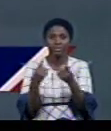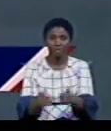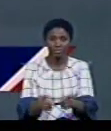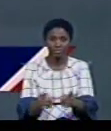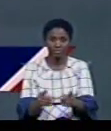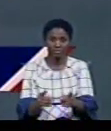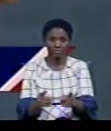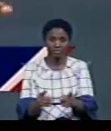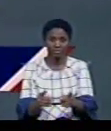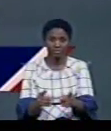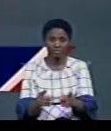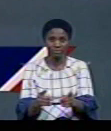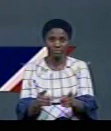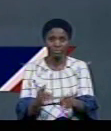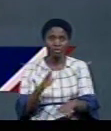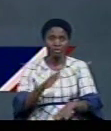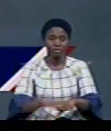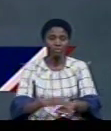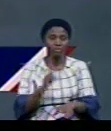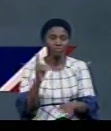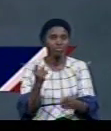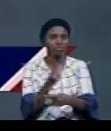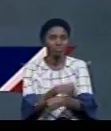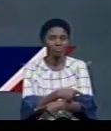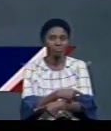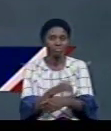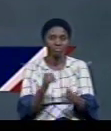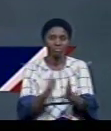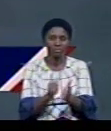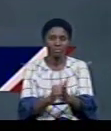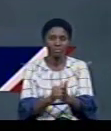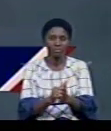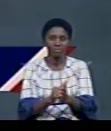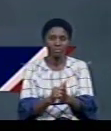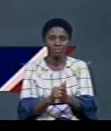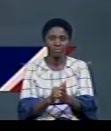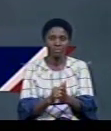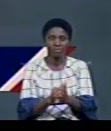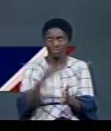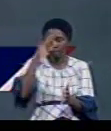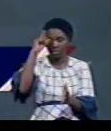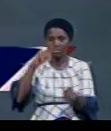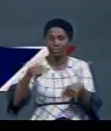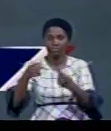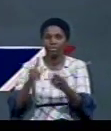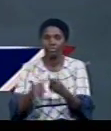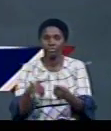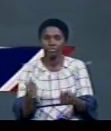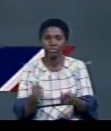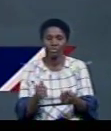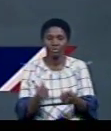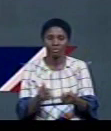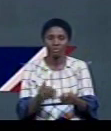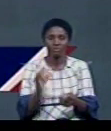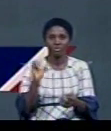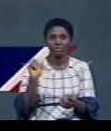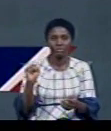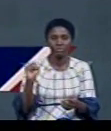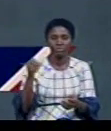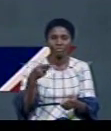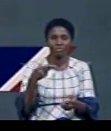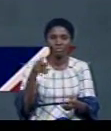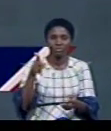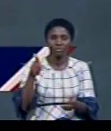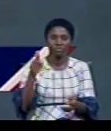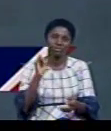pass on a certain day that he went into a ship with his disciples, and